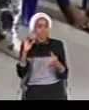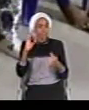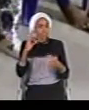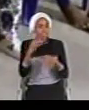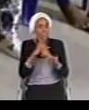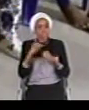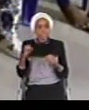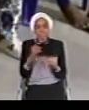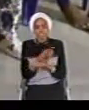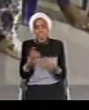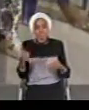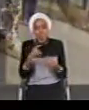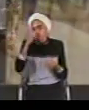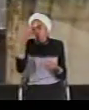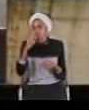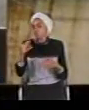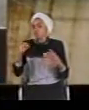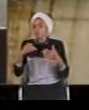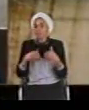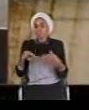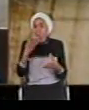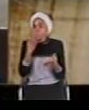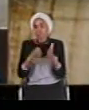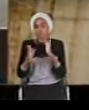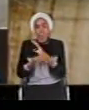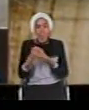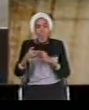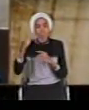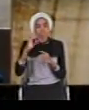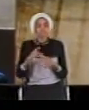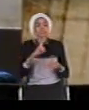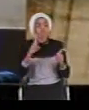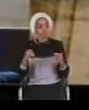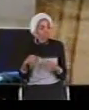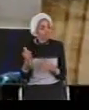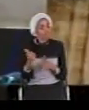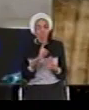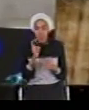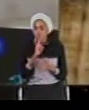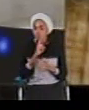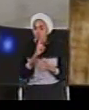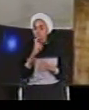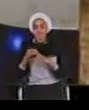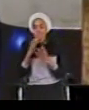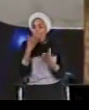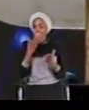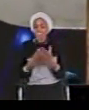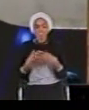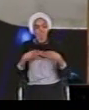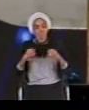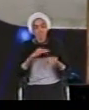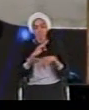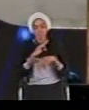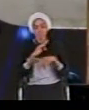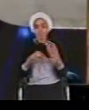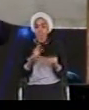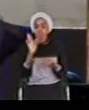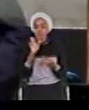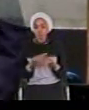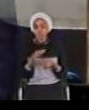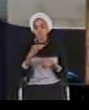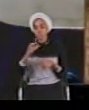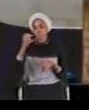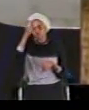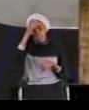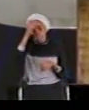are having the goodness of God. He went about doing good, healing all that were oppressed of the devil, for God was with